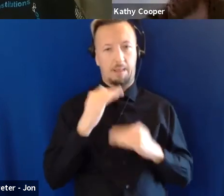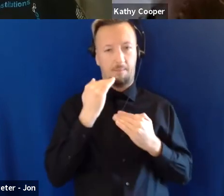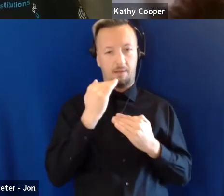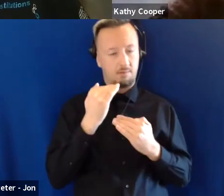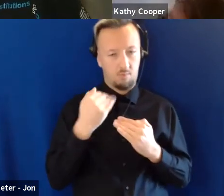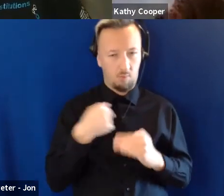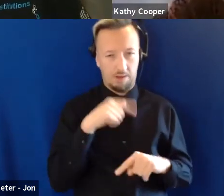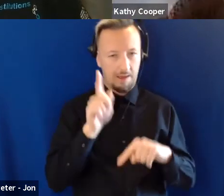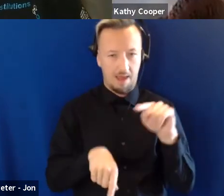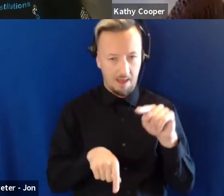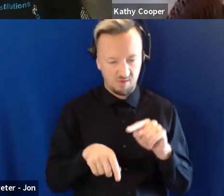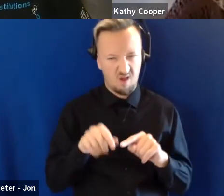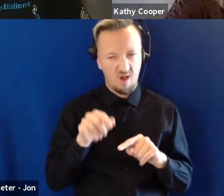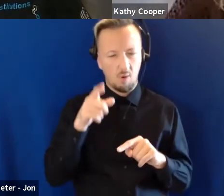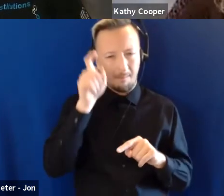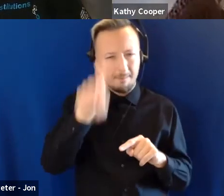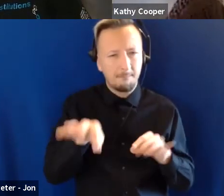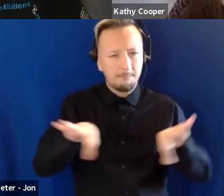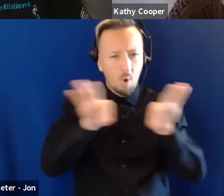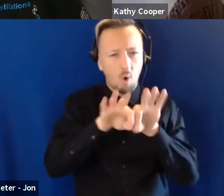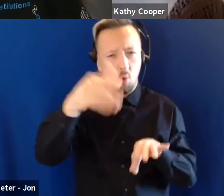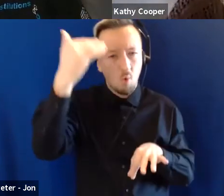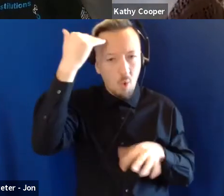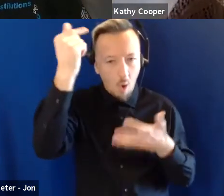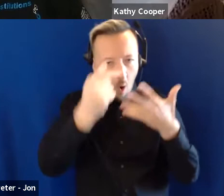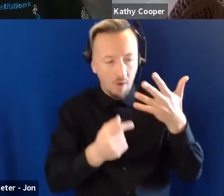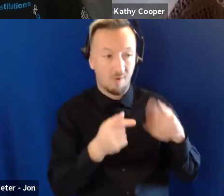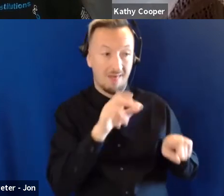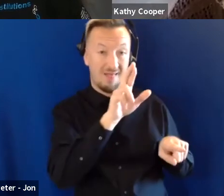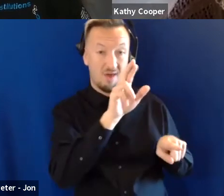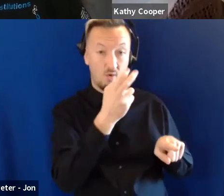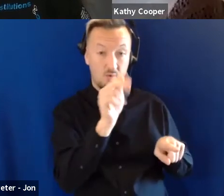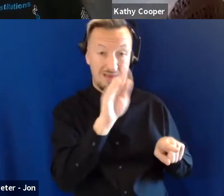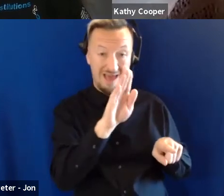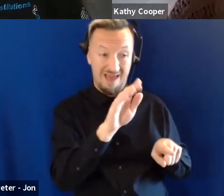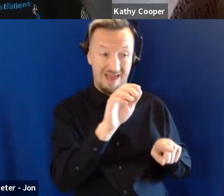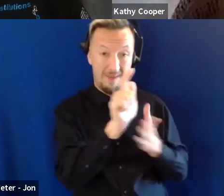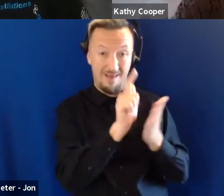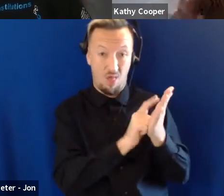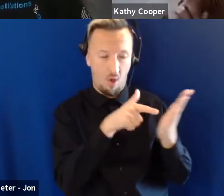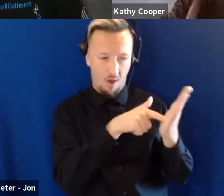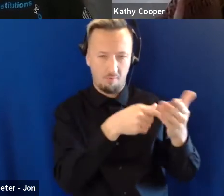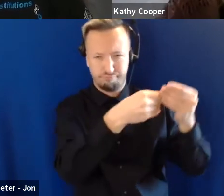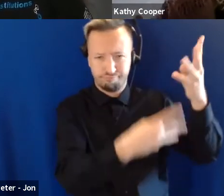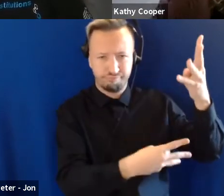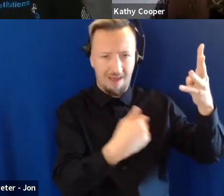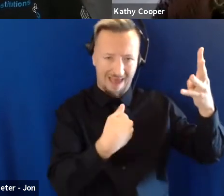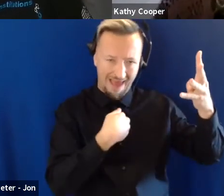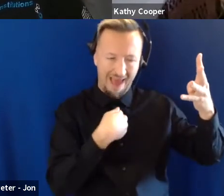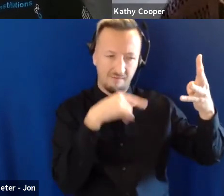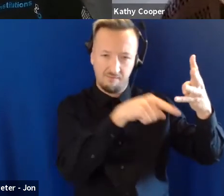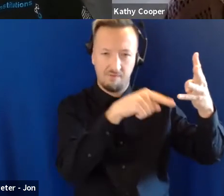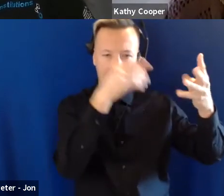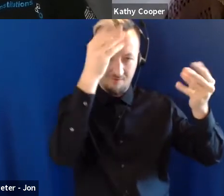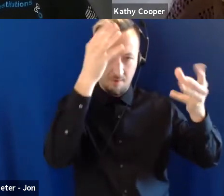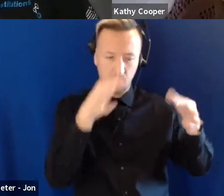know that it's all there. It's all in the Rehab Act. It's all easy to find. But one other thing that I